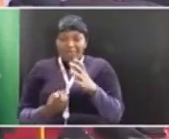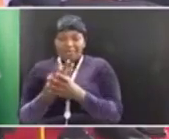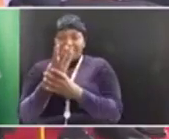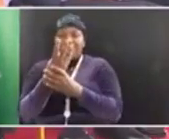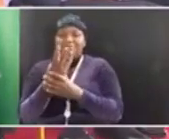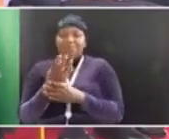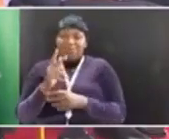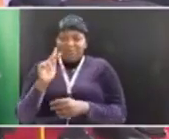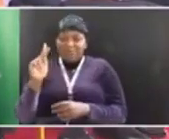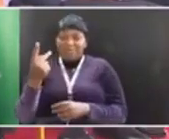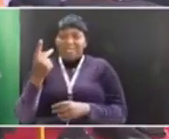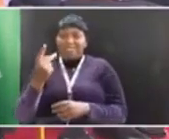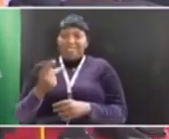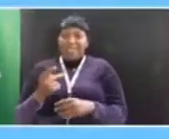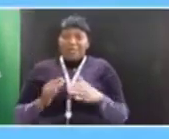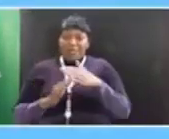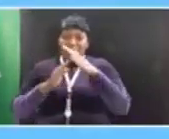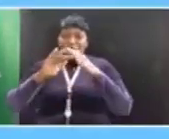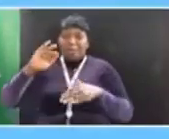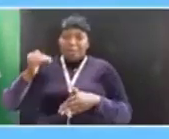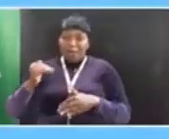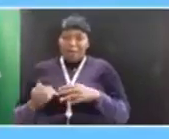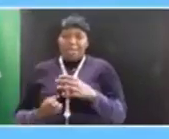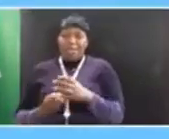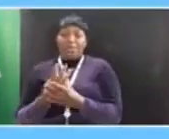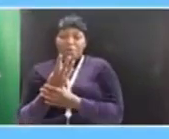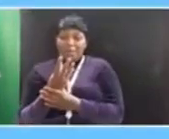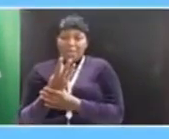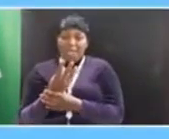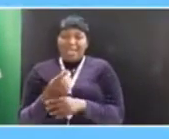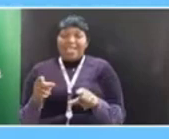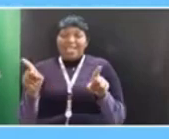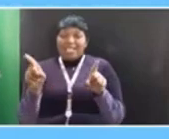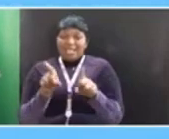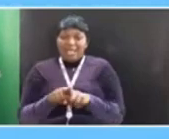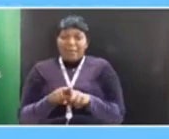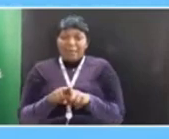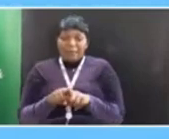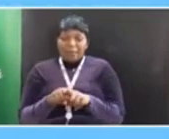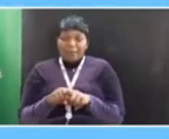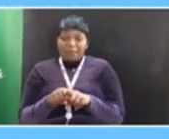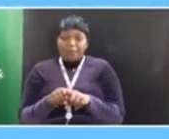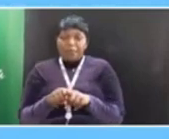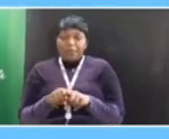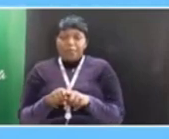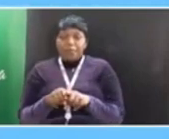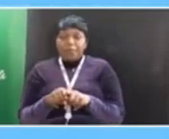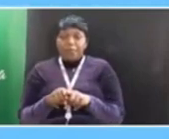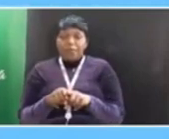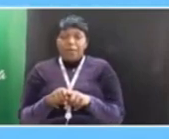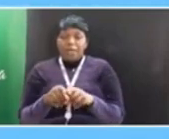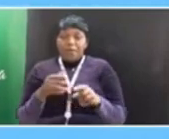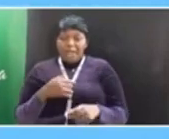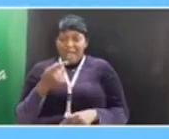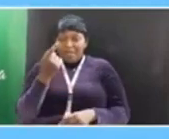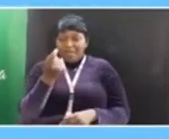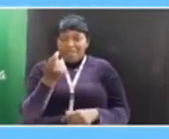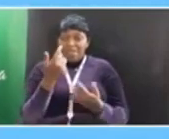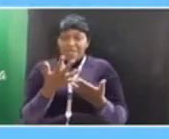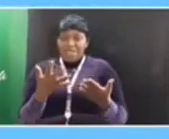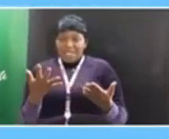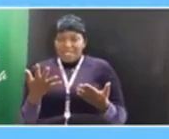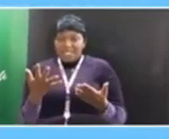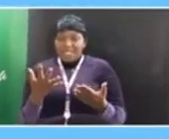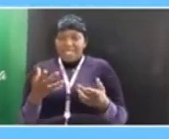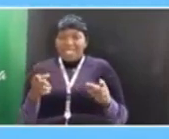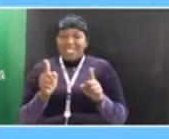rapid urbanization and growth. There are just a few things,